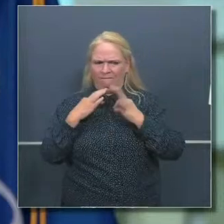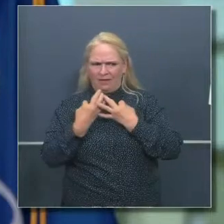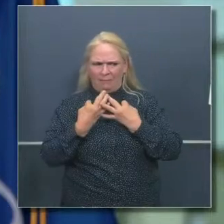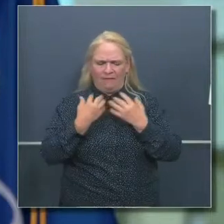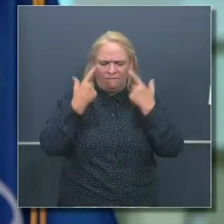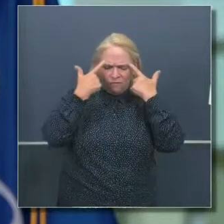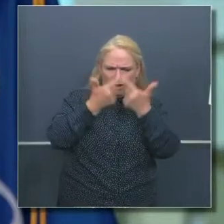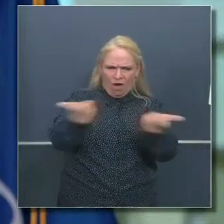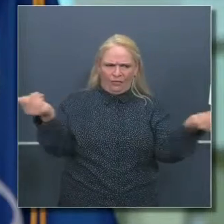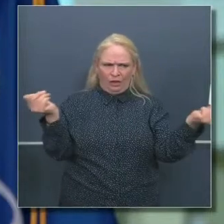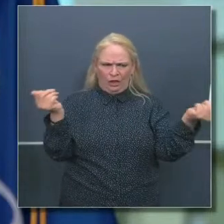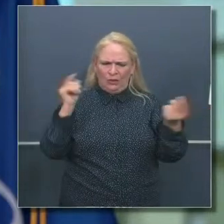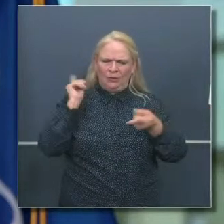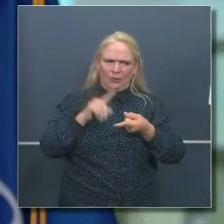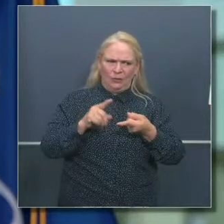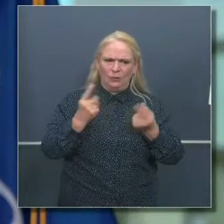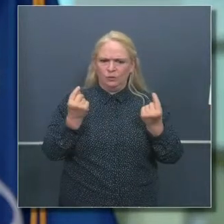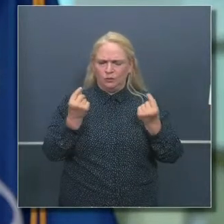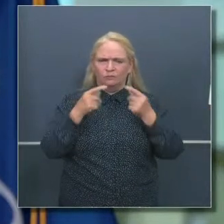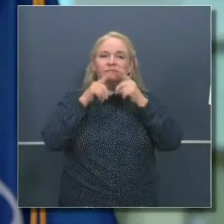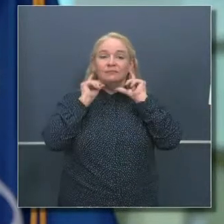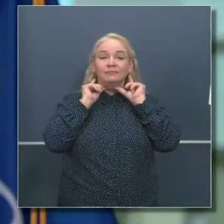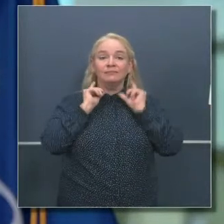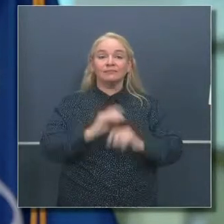Alexei Posip, SF Chronicle.